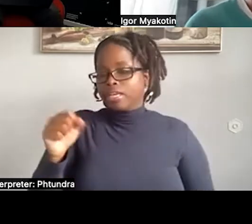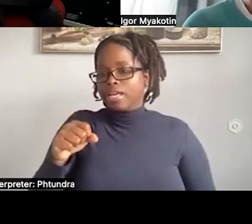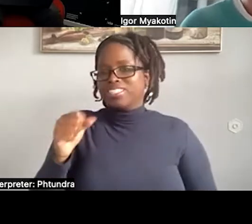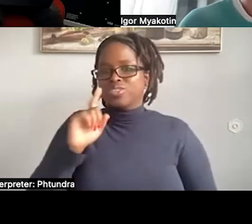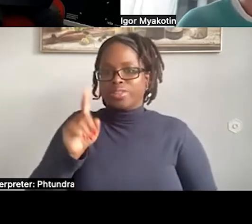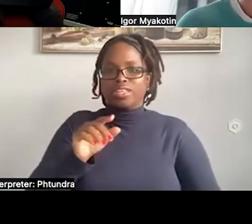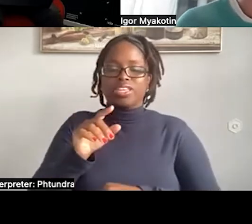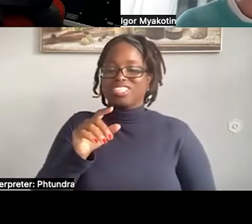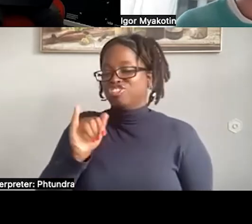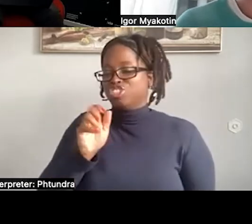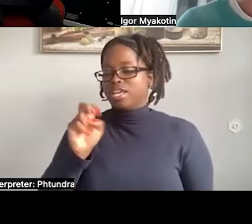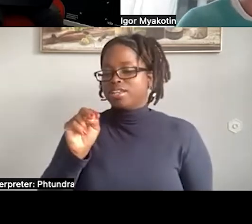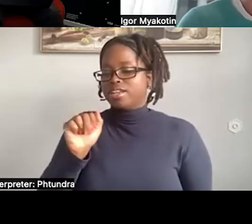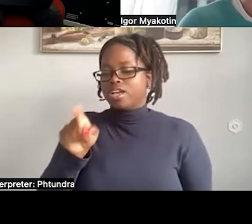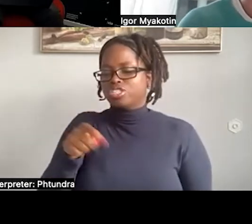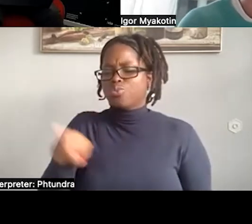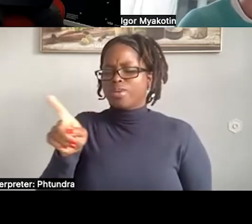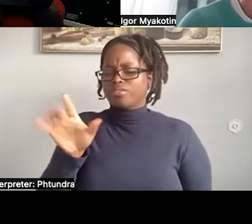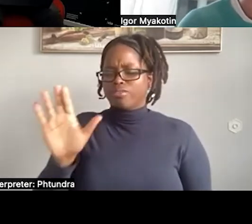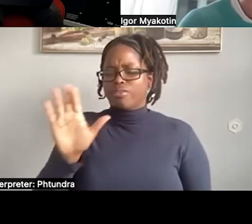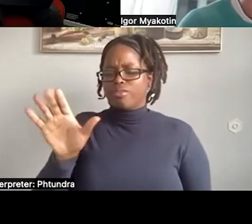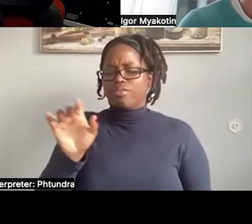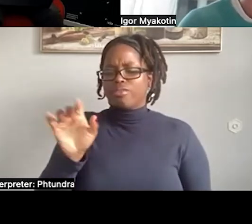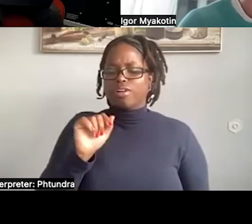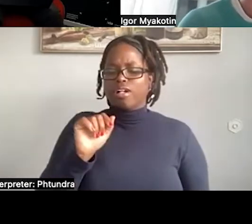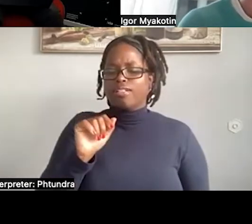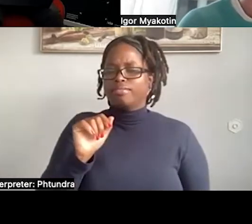on her last